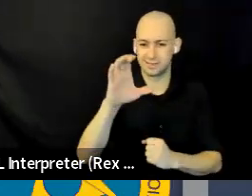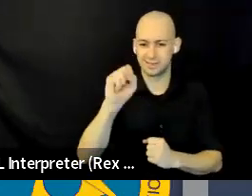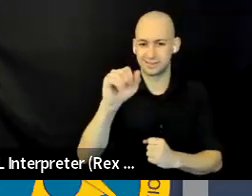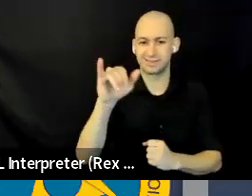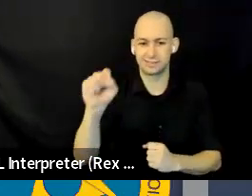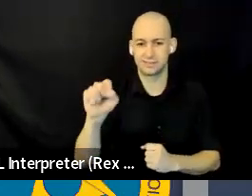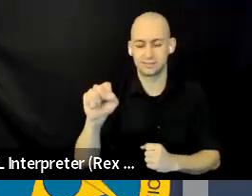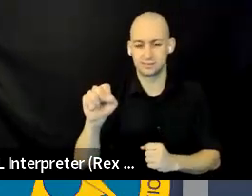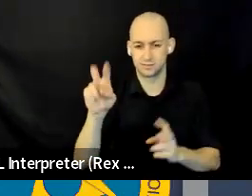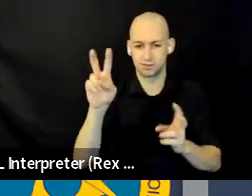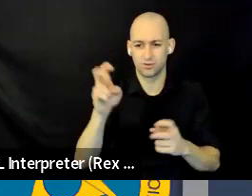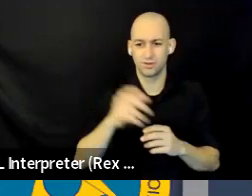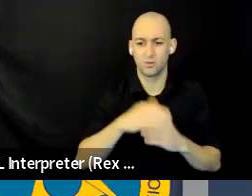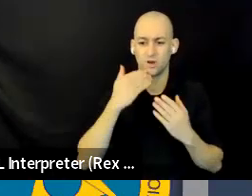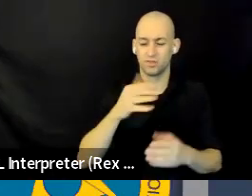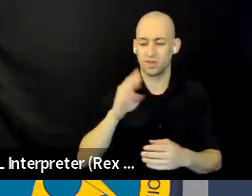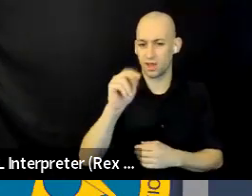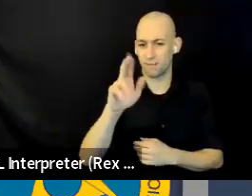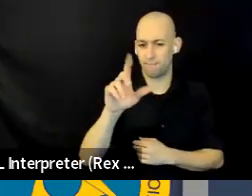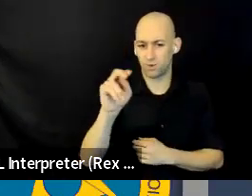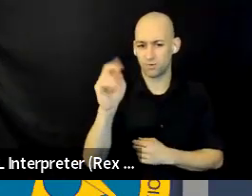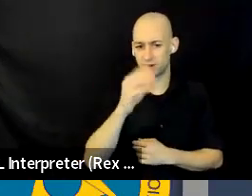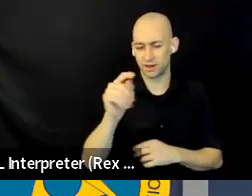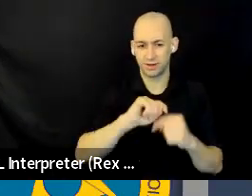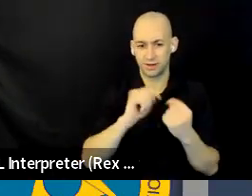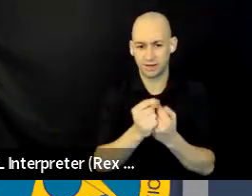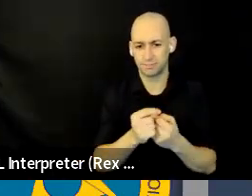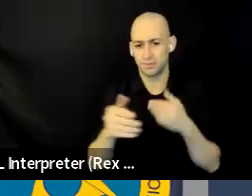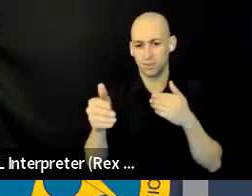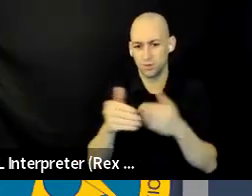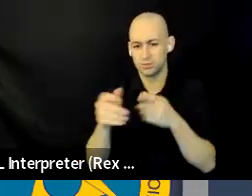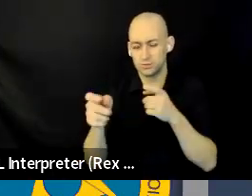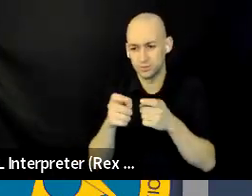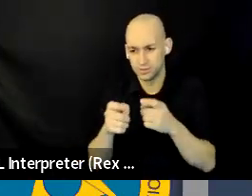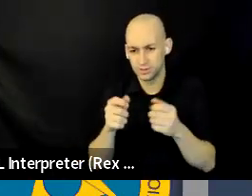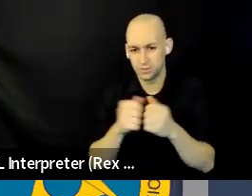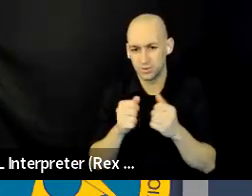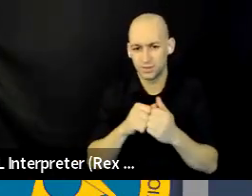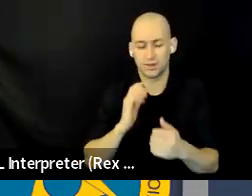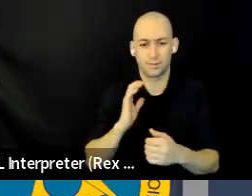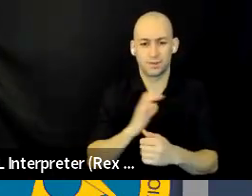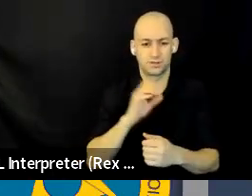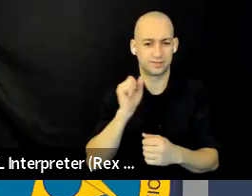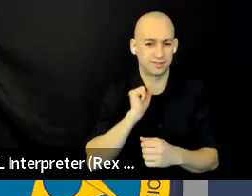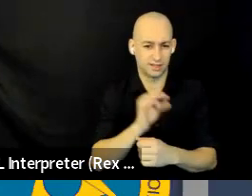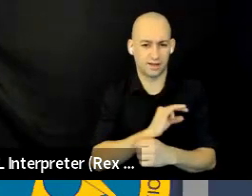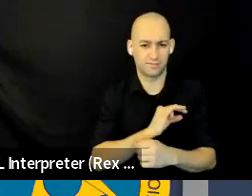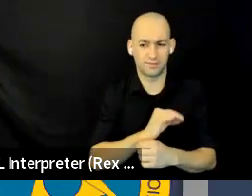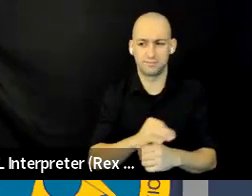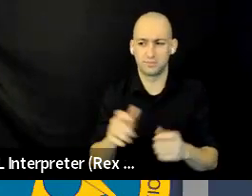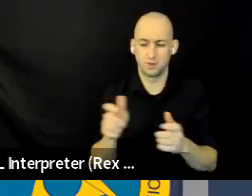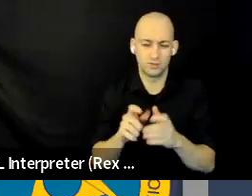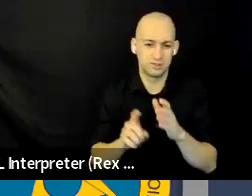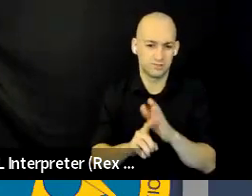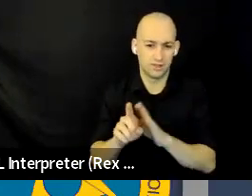like to thank Marlon and his team for the close coordination with commission staff on the development of the CSIS. And without